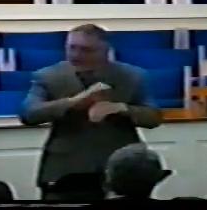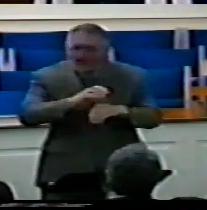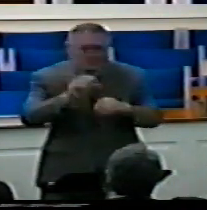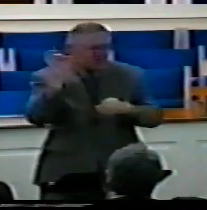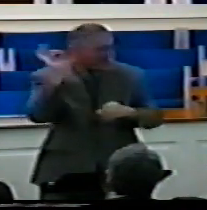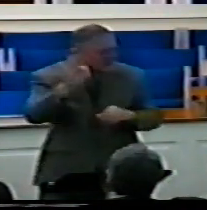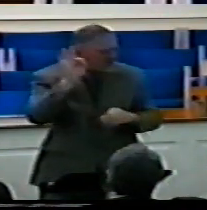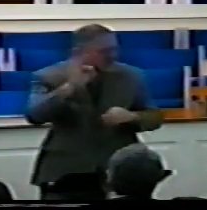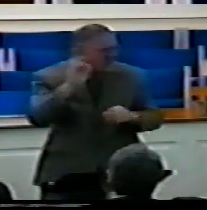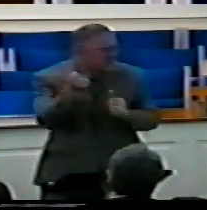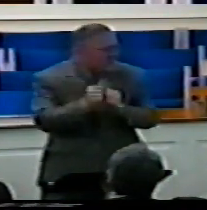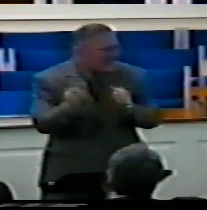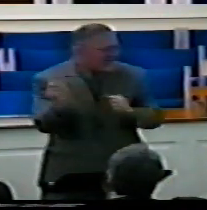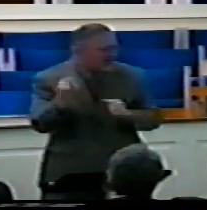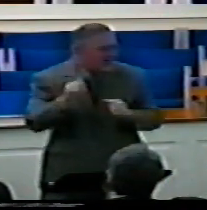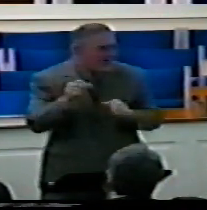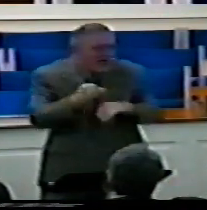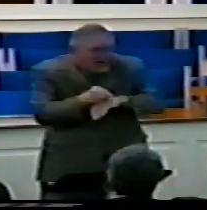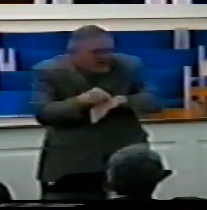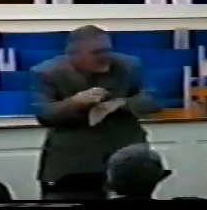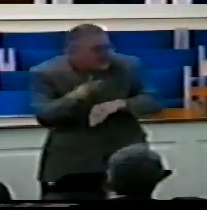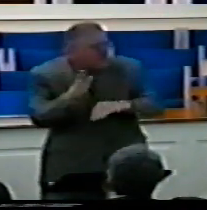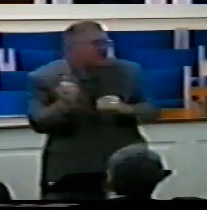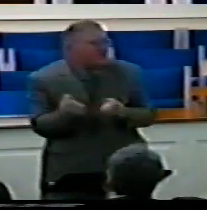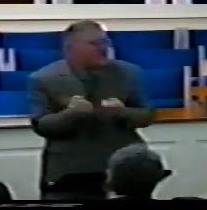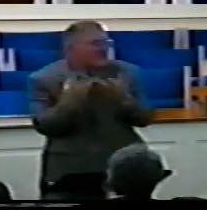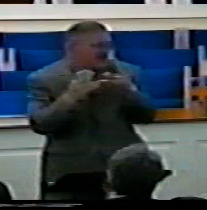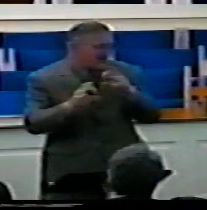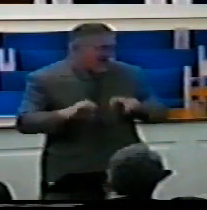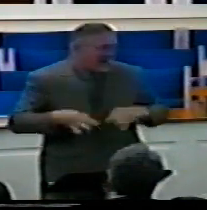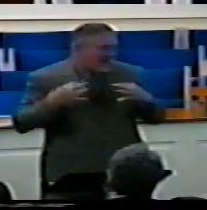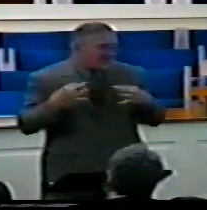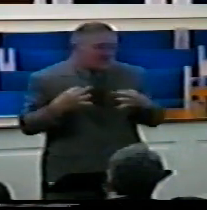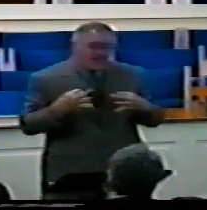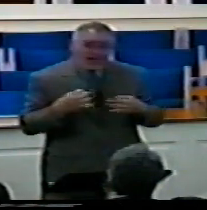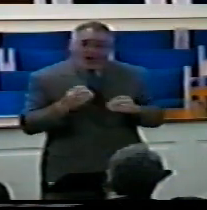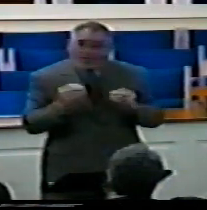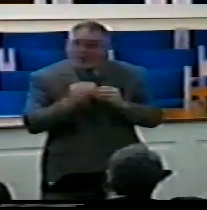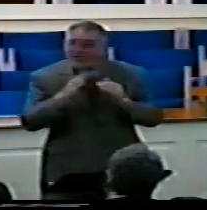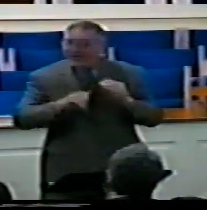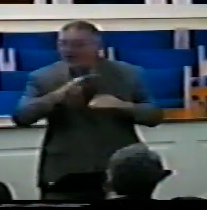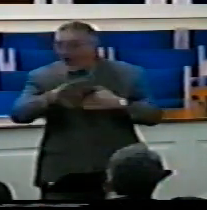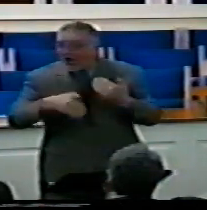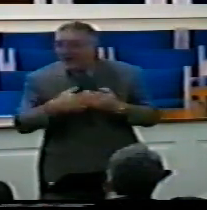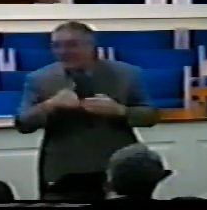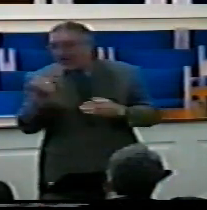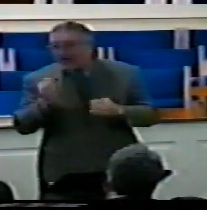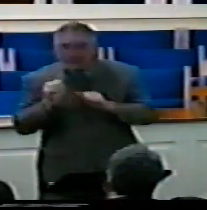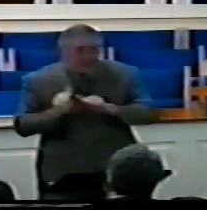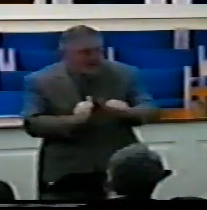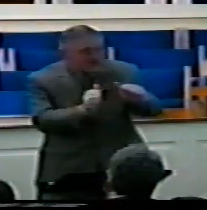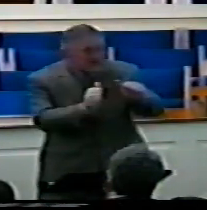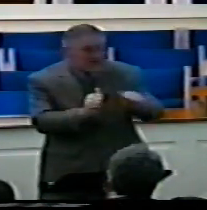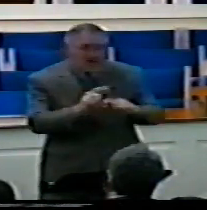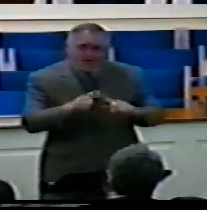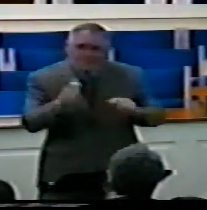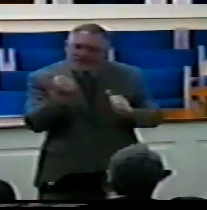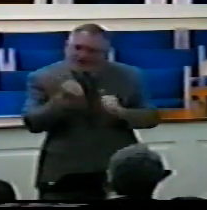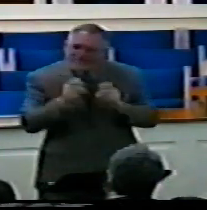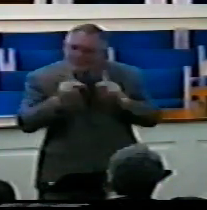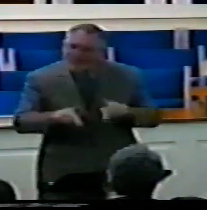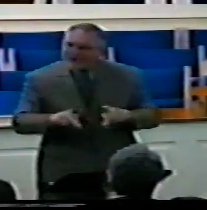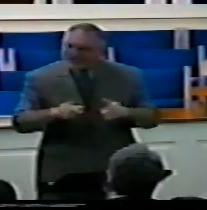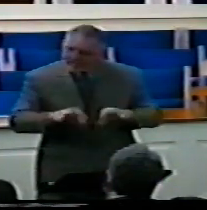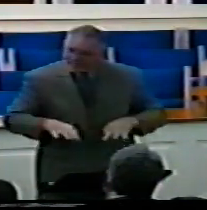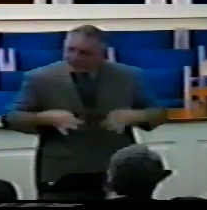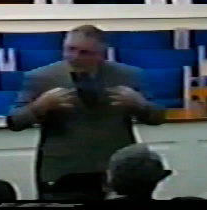he has affected more lives to this very day than the other apostles. But yet everyone had their importance. Everyone had their ministry. But